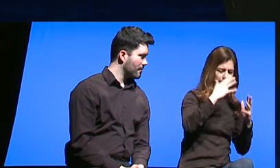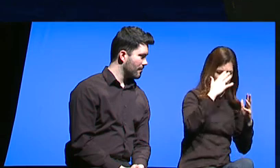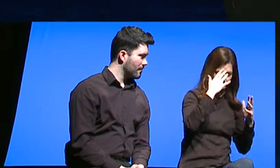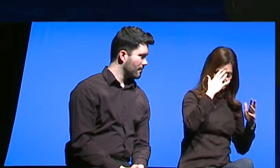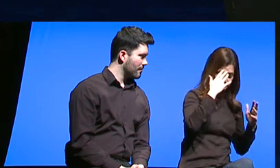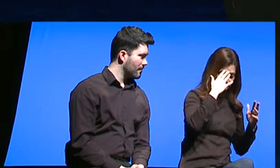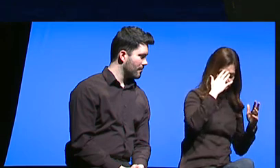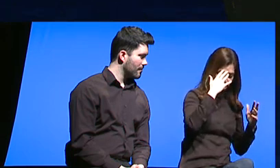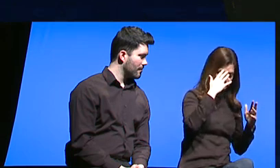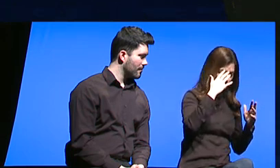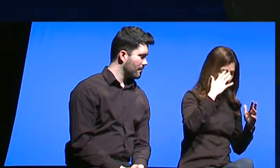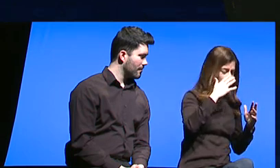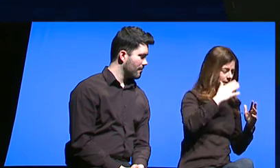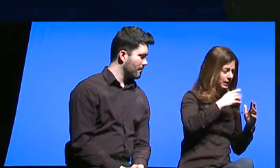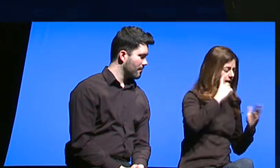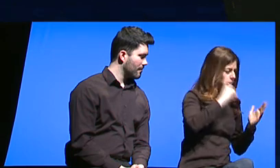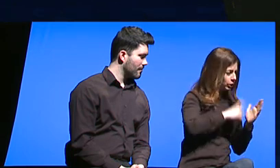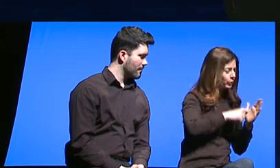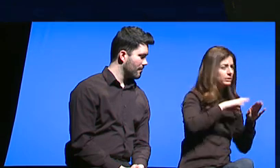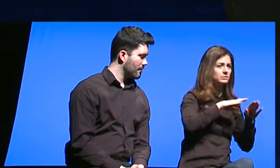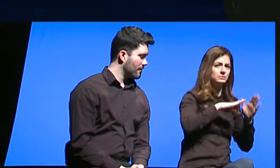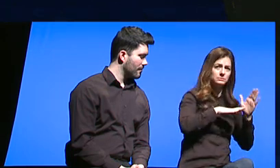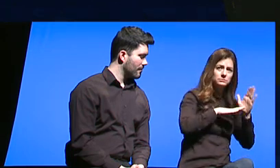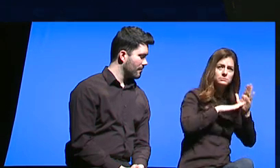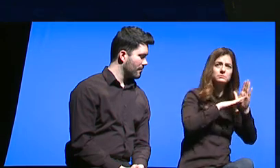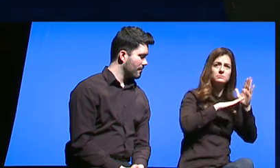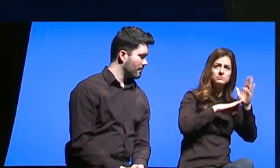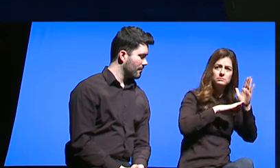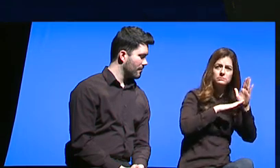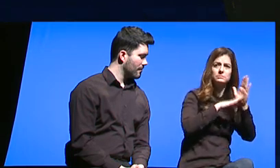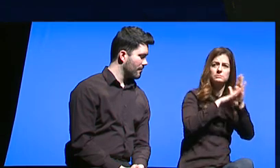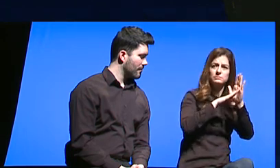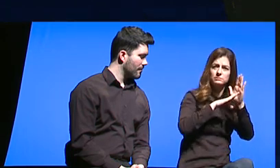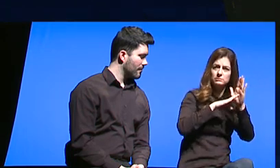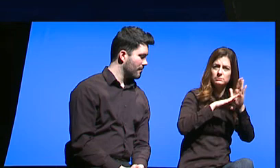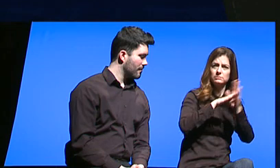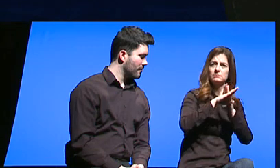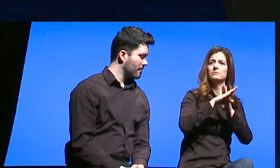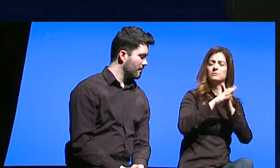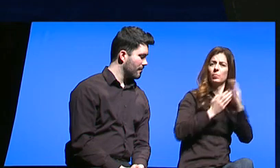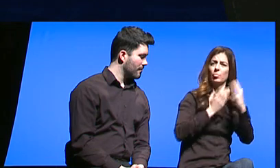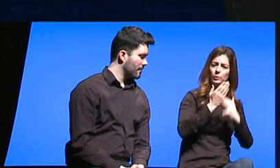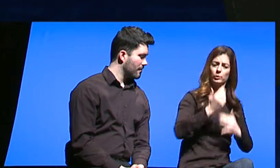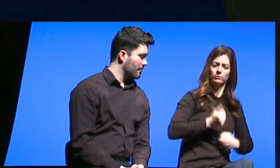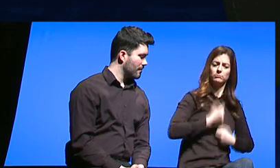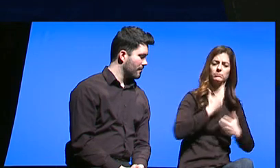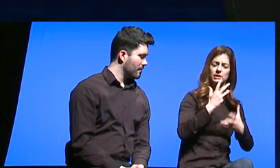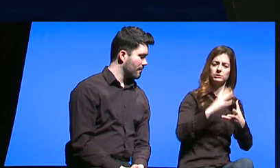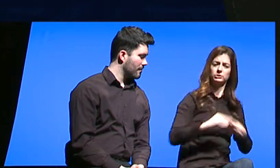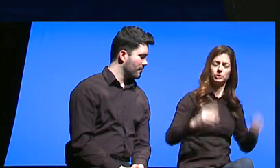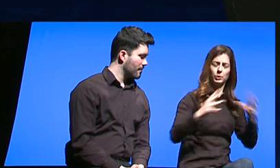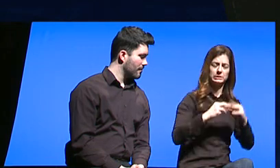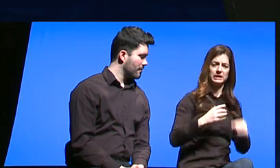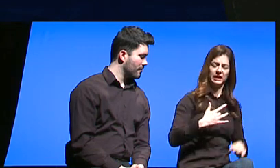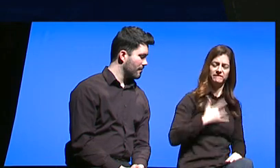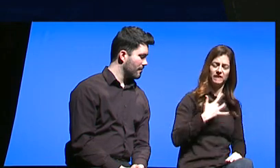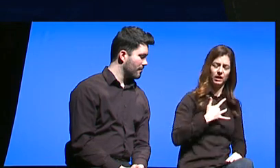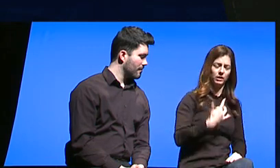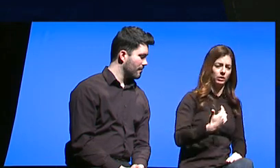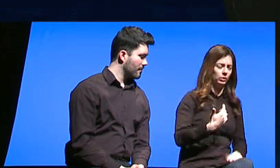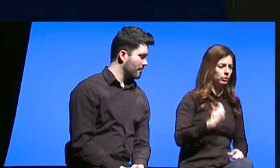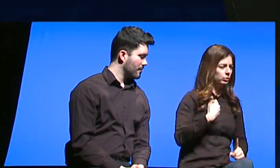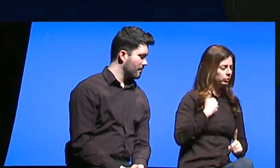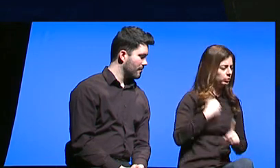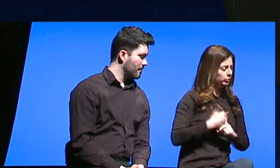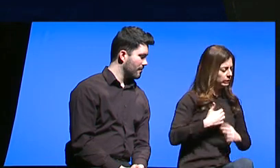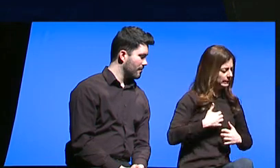my growth and stepping stones throughout the stories that I was telling them, and it made me feel very emotional, and it made me feel like I